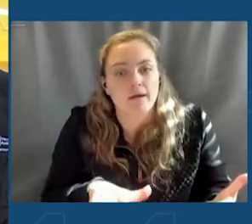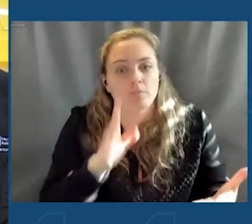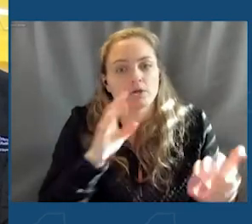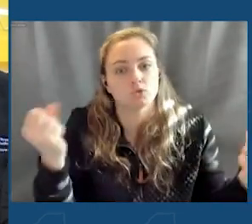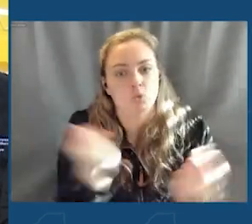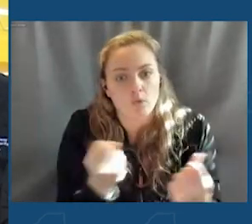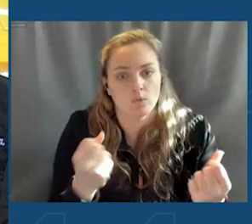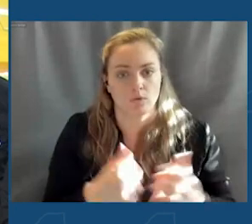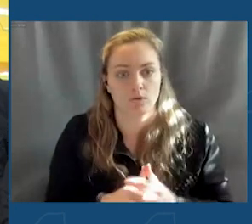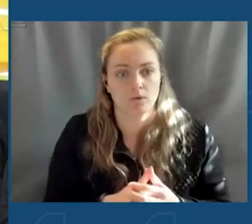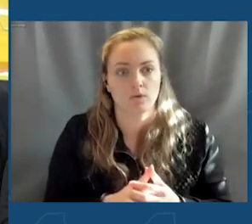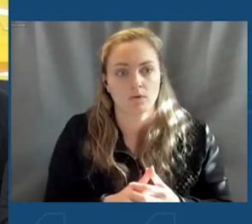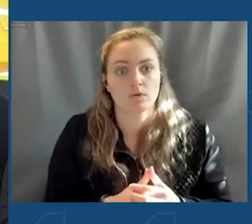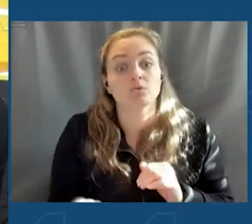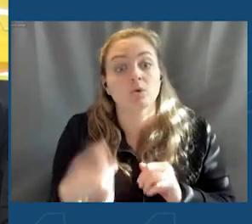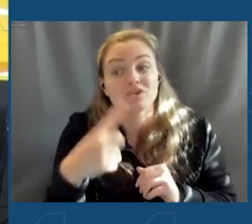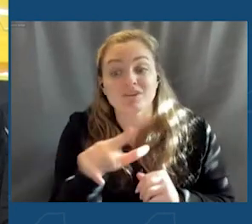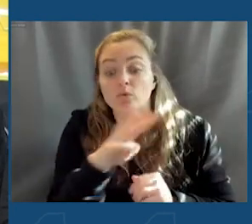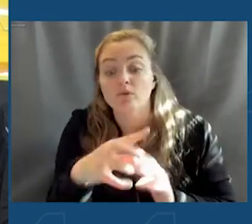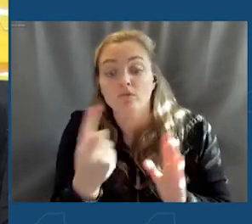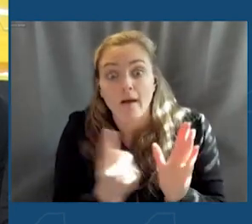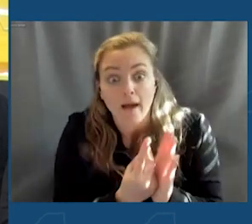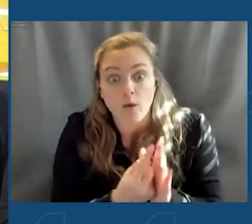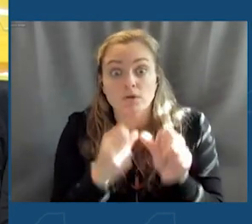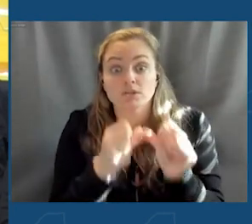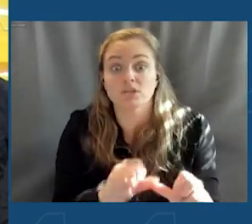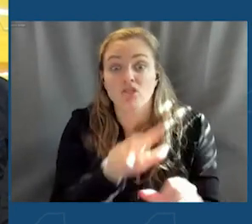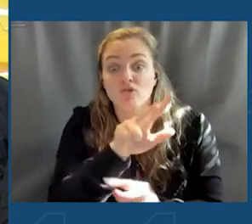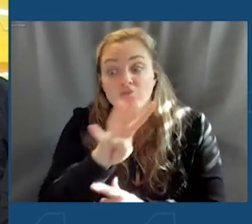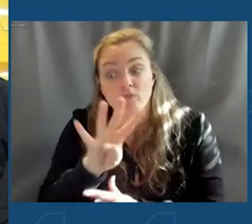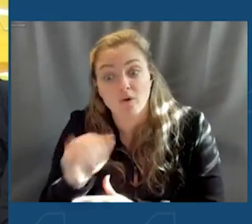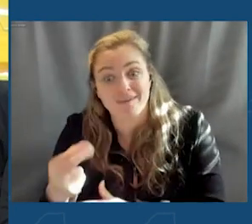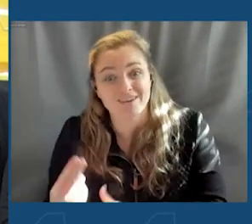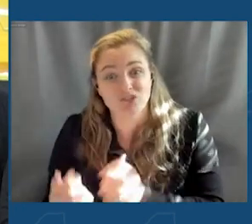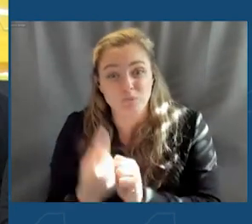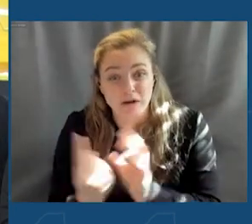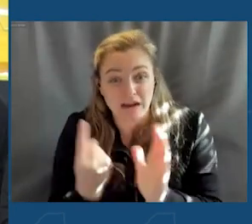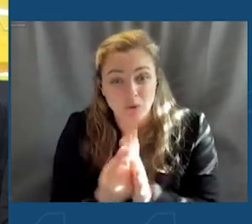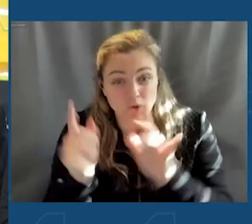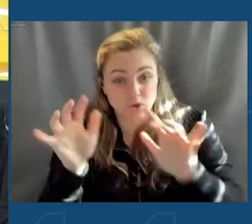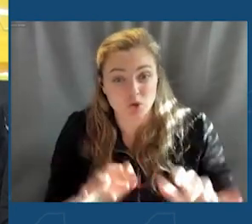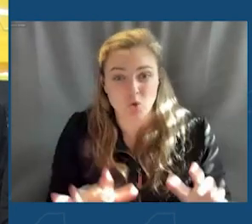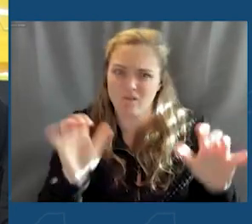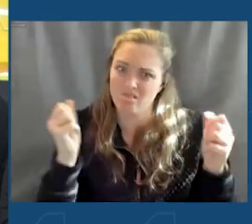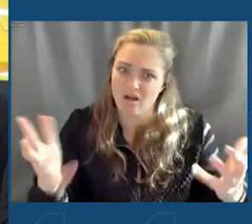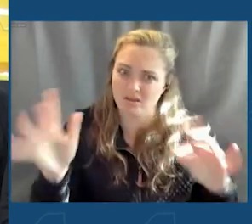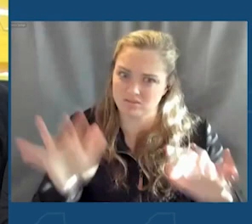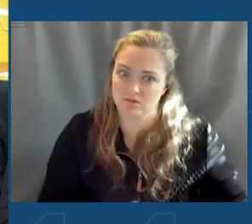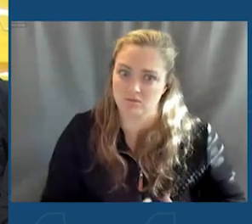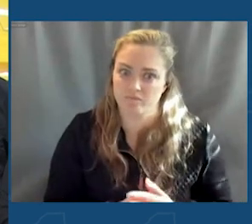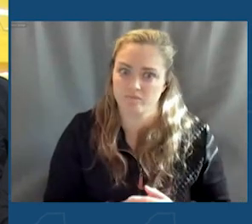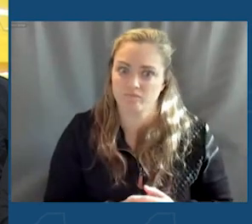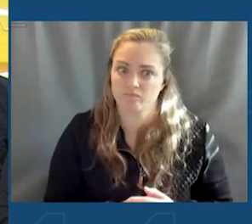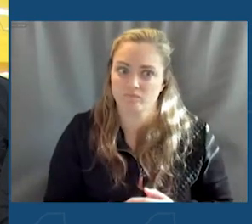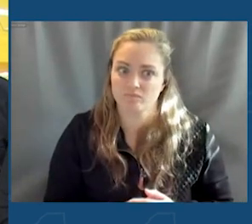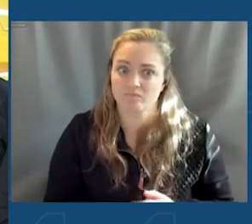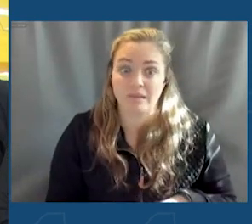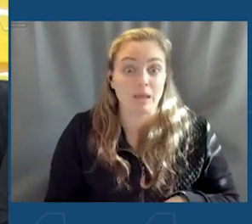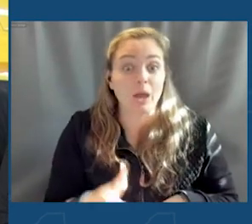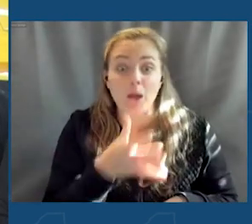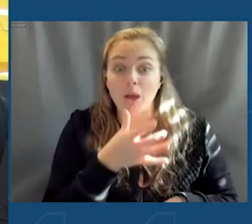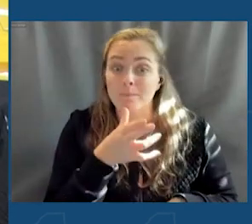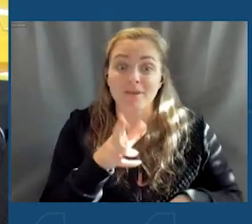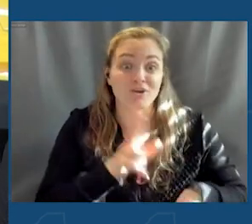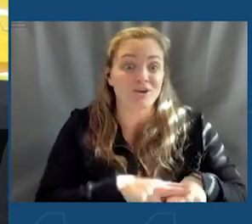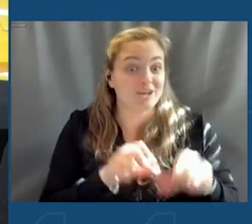hours of snow at a rate of at least 3 and maybe 4 inches per hour. Mother Nature is raining down on us. And the other thing